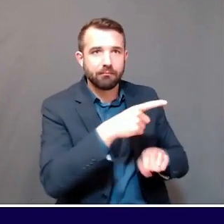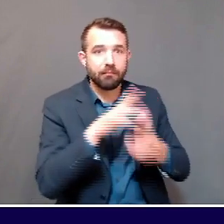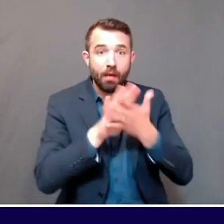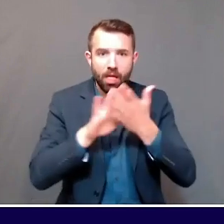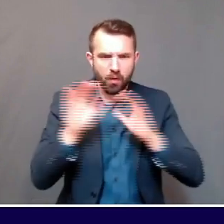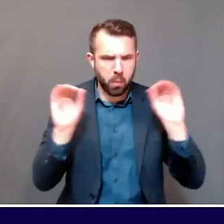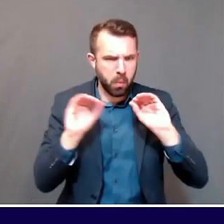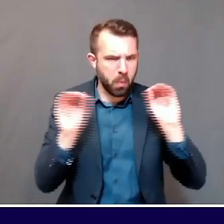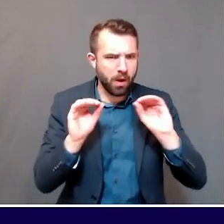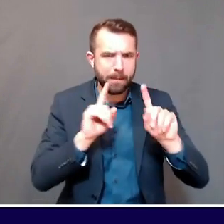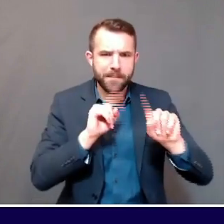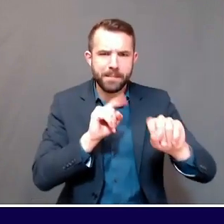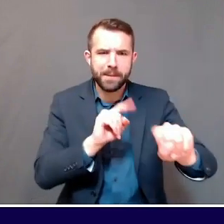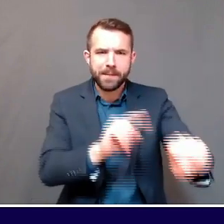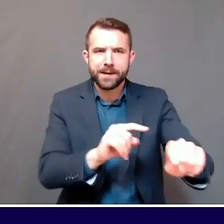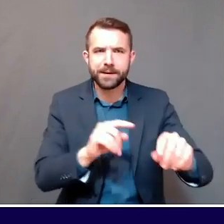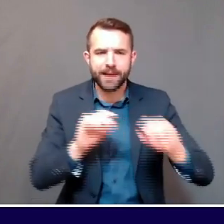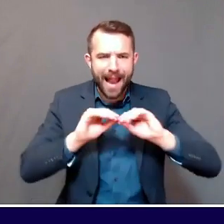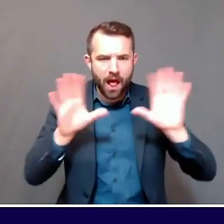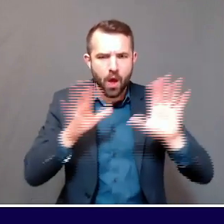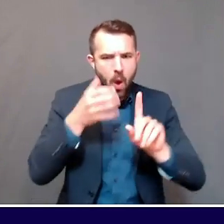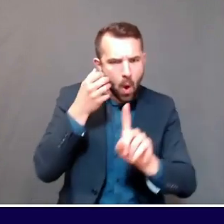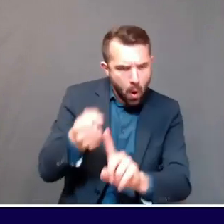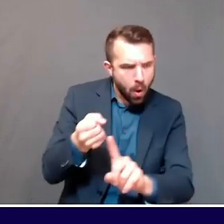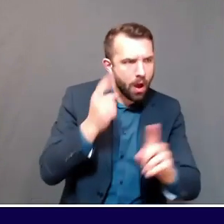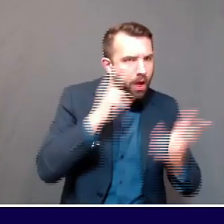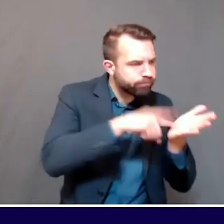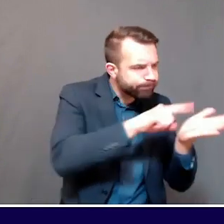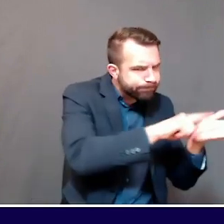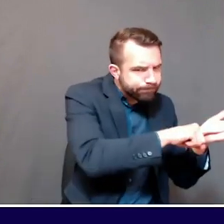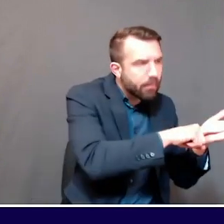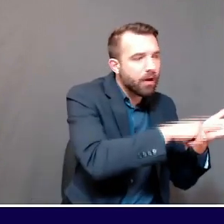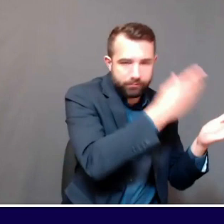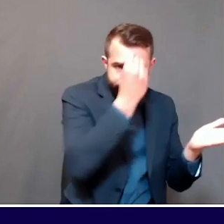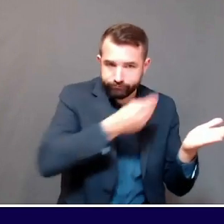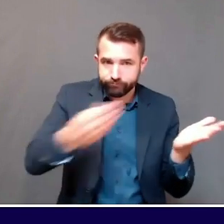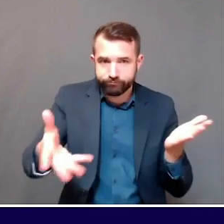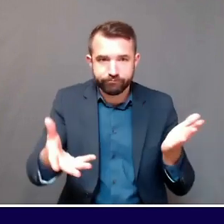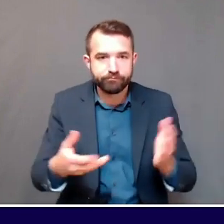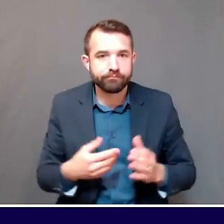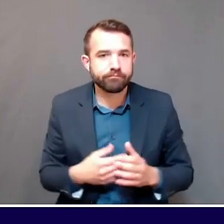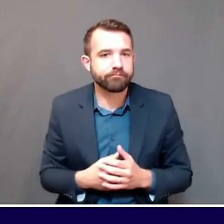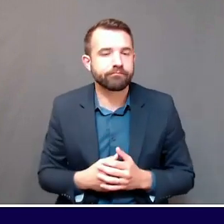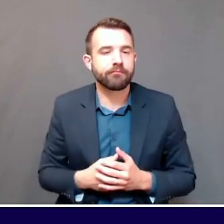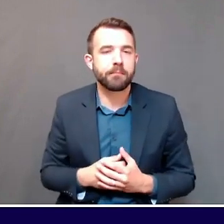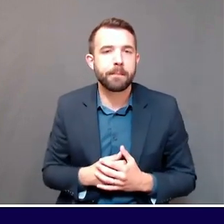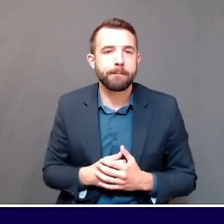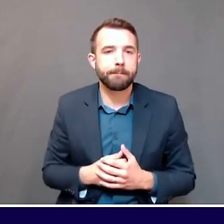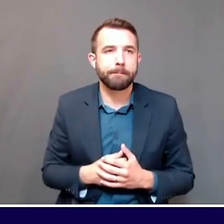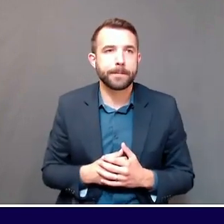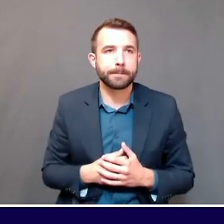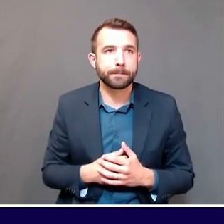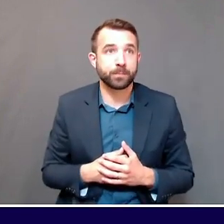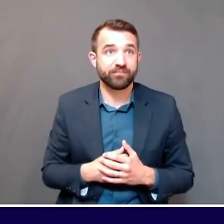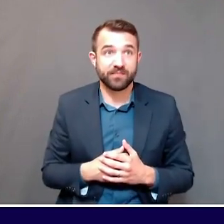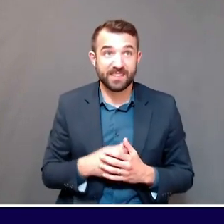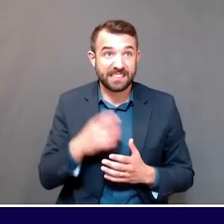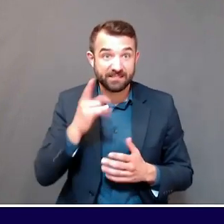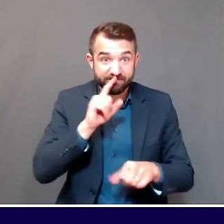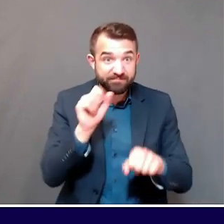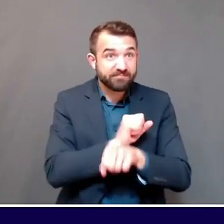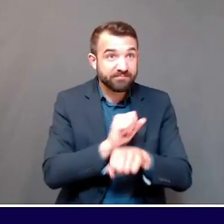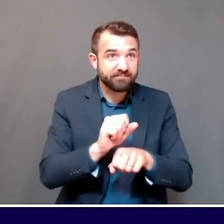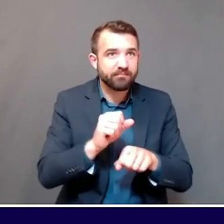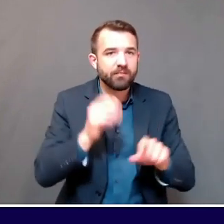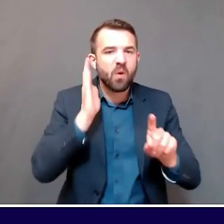they didn't know the answers, they told me straight up and told me what they were going to do to find me the answers. And then lo and behold, they found me the answers.